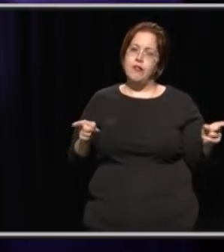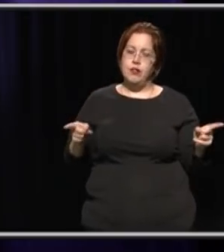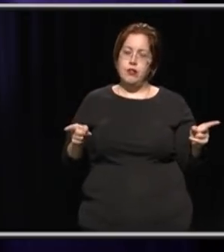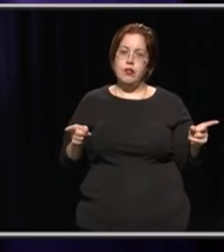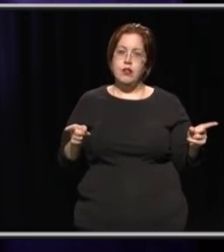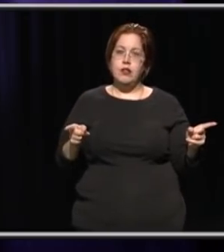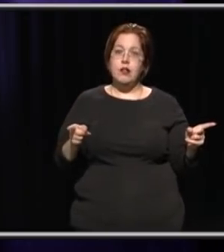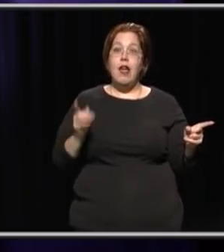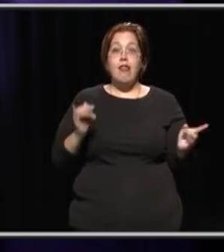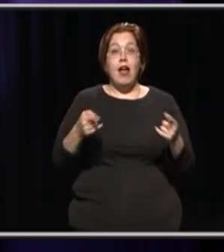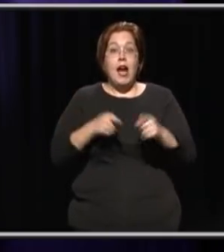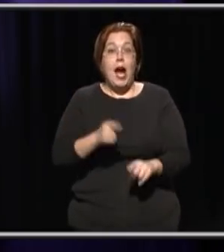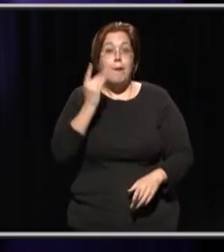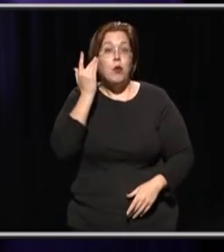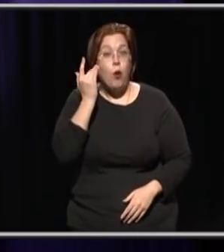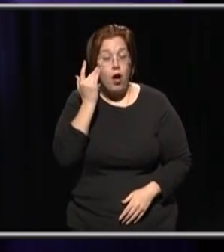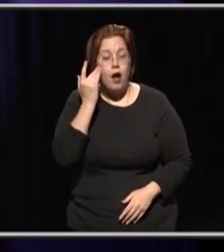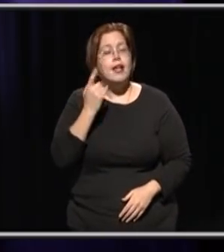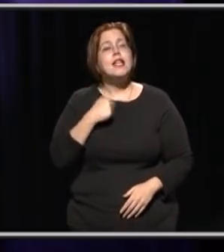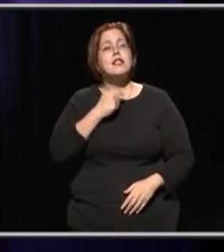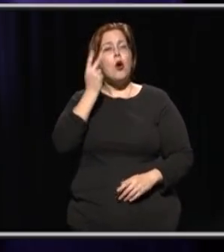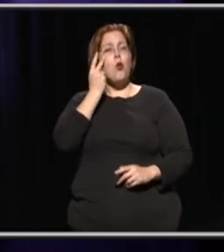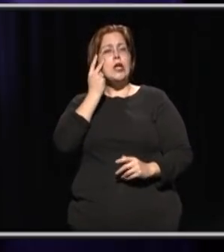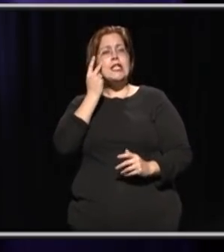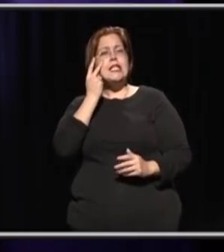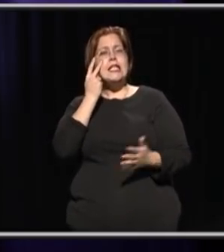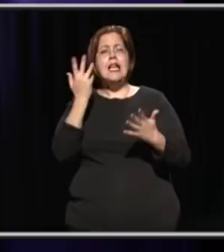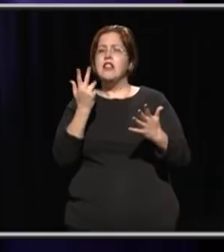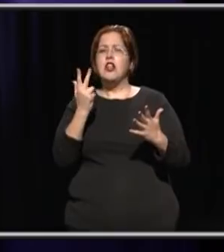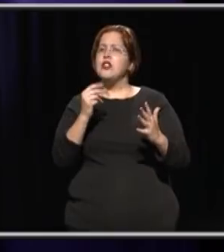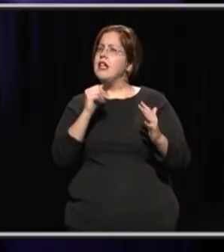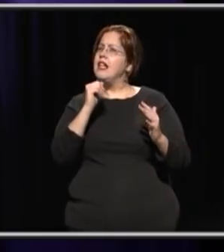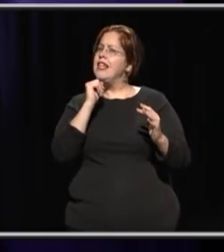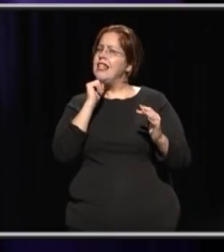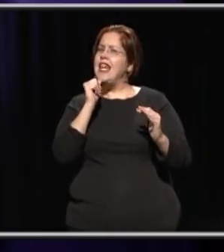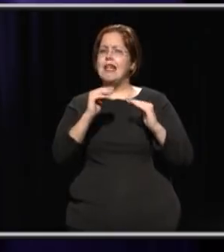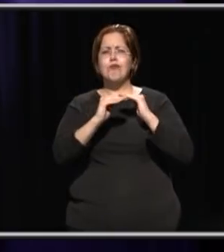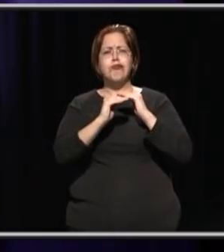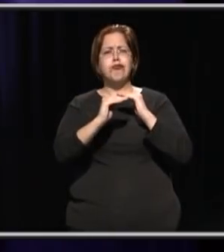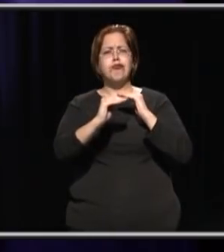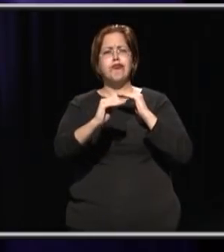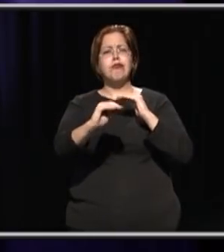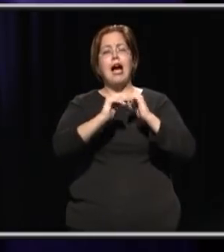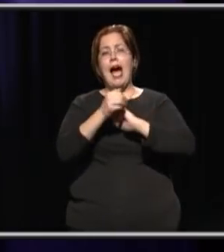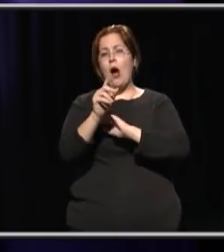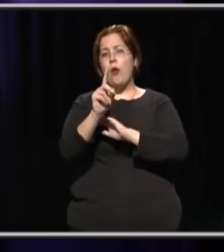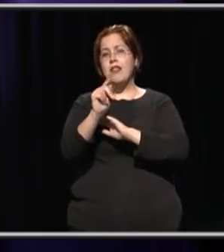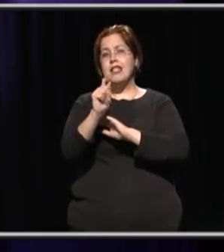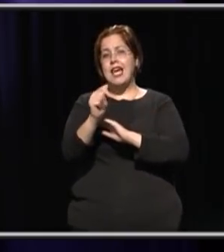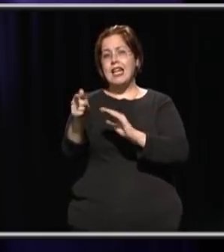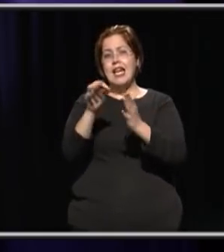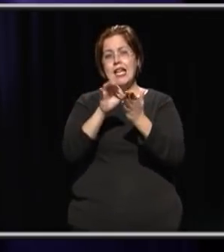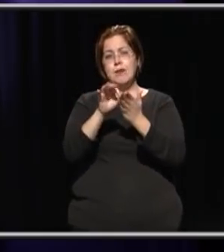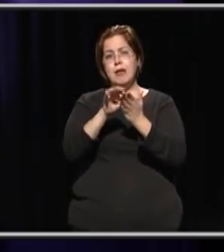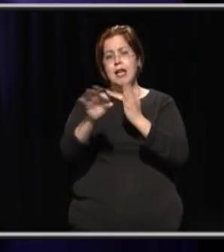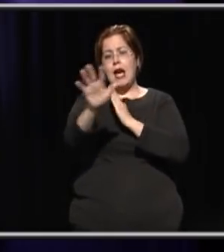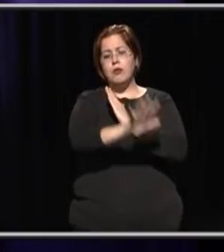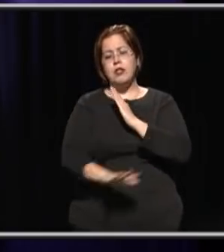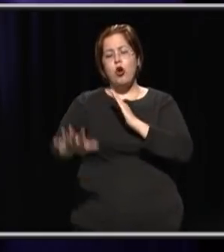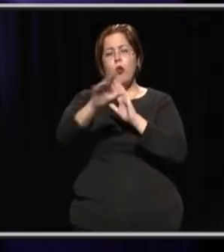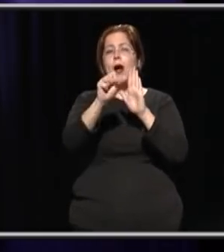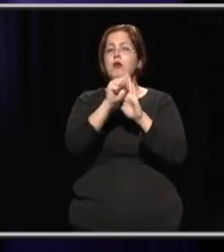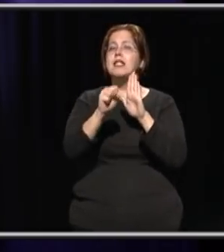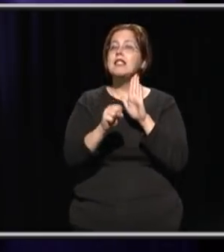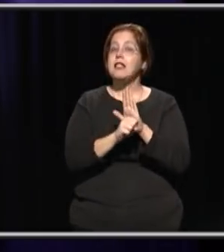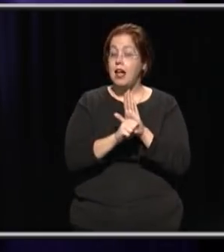We did that because what we're finding is that there's an inconsistency in how this data is being counted across the state.